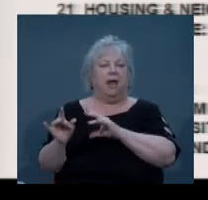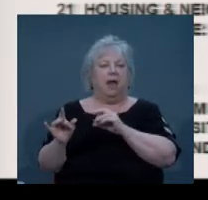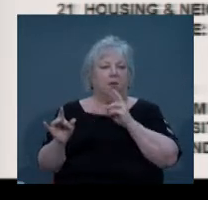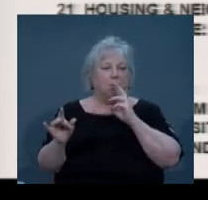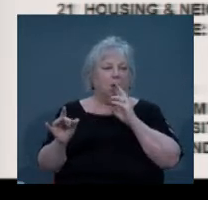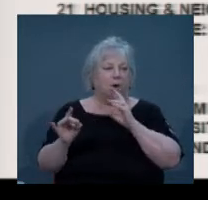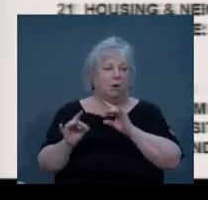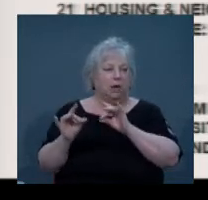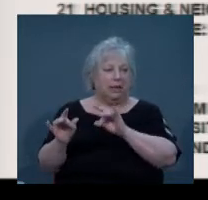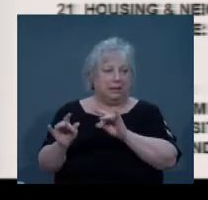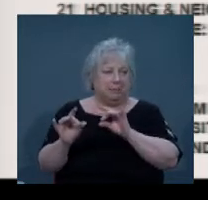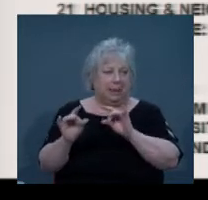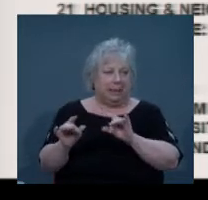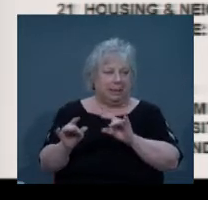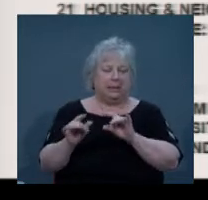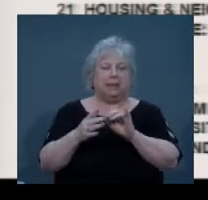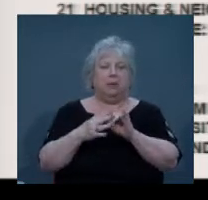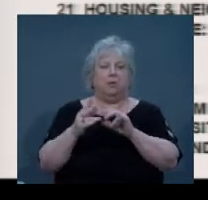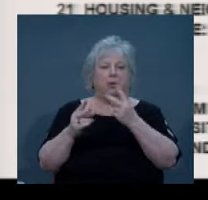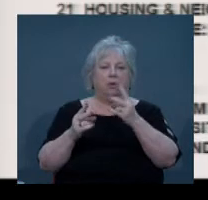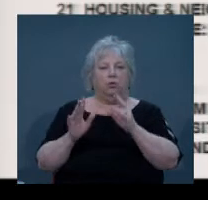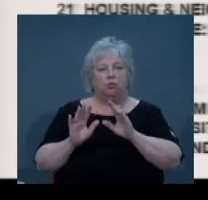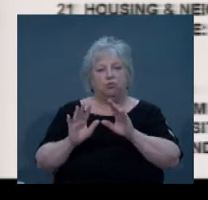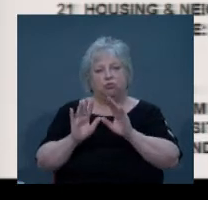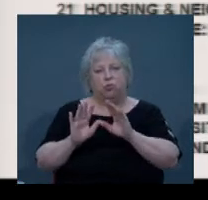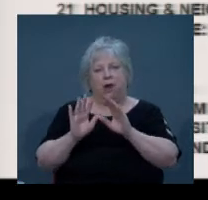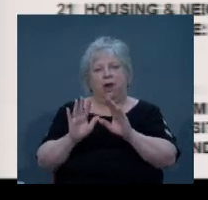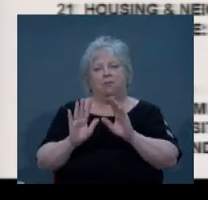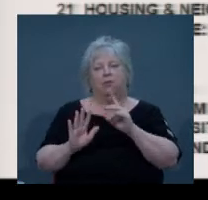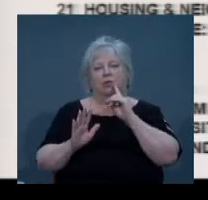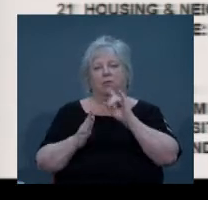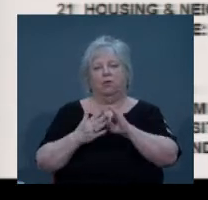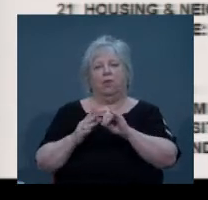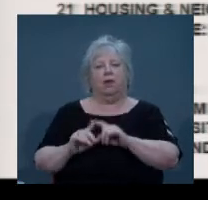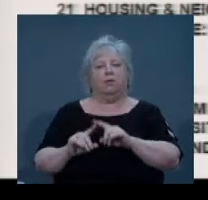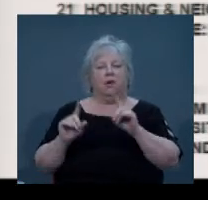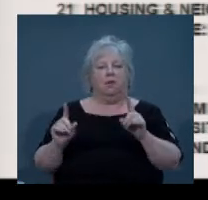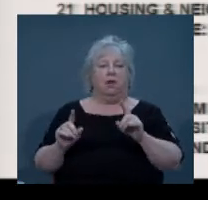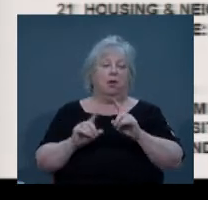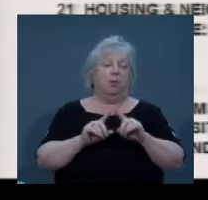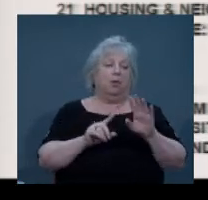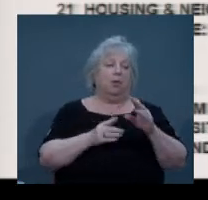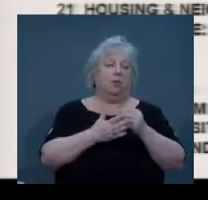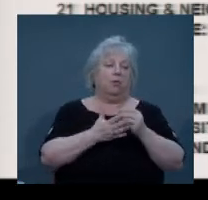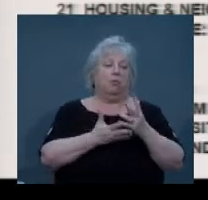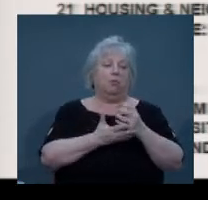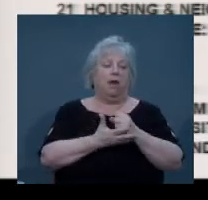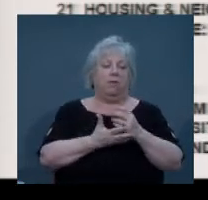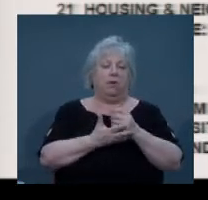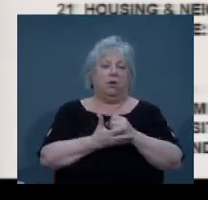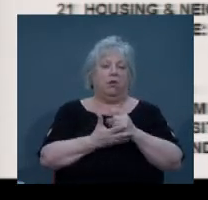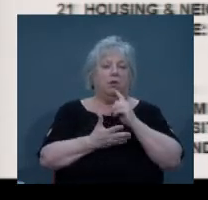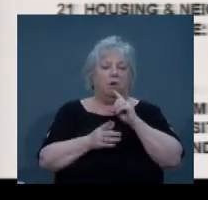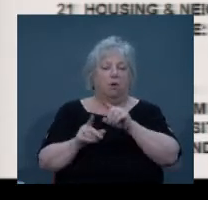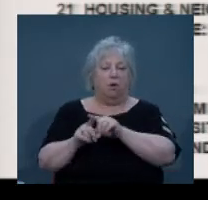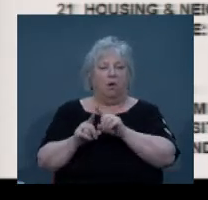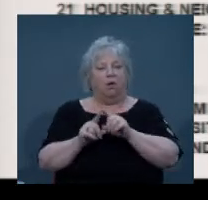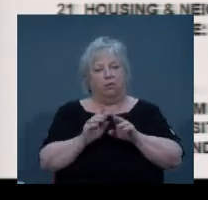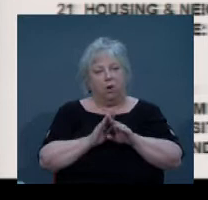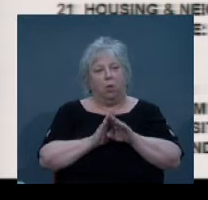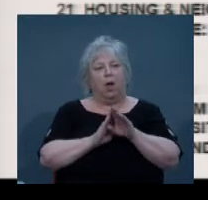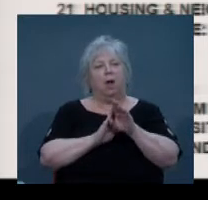water expenses. Those are the two drivers for that variance. But their revenues are also